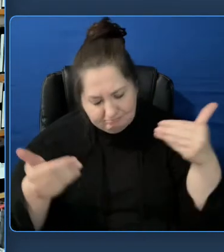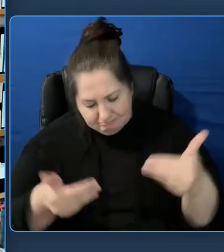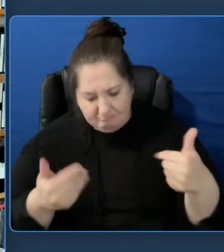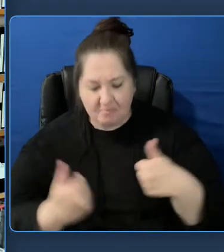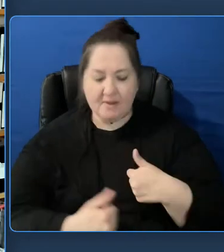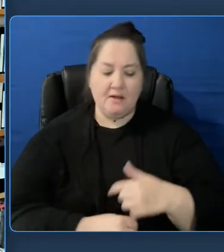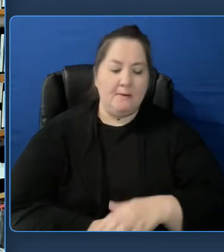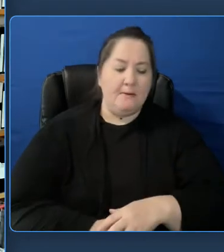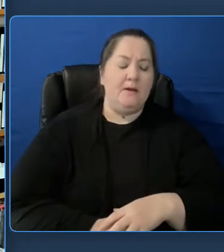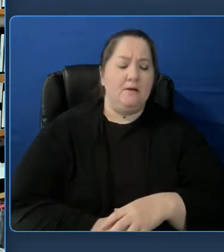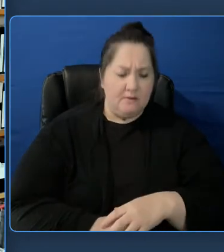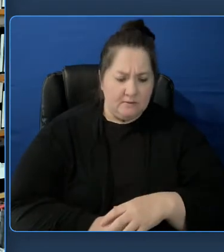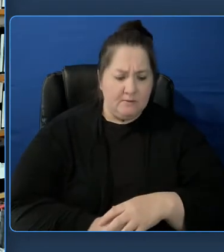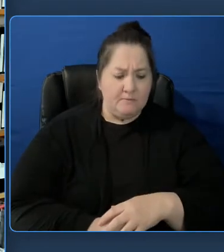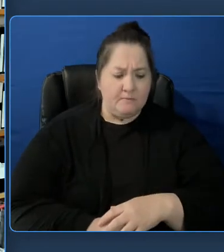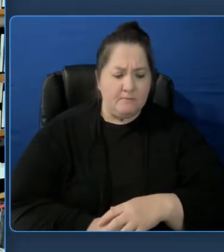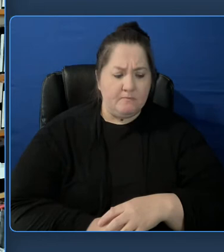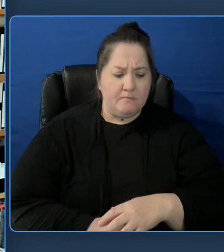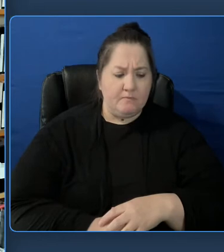me.